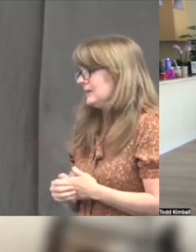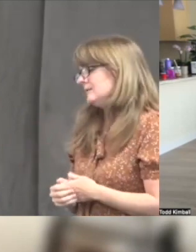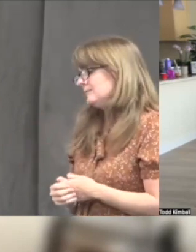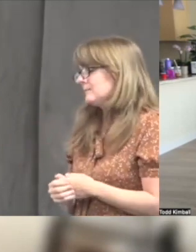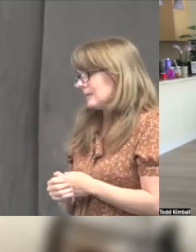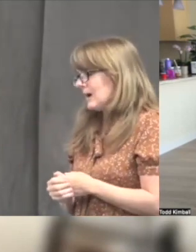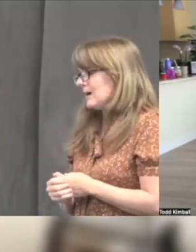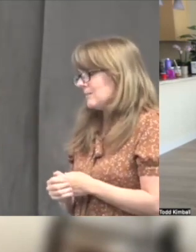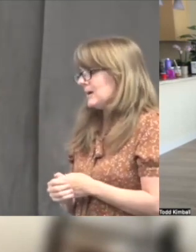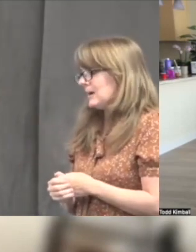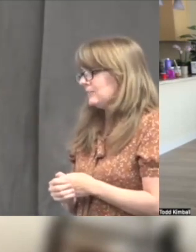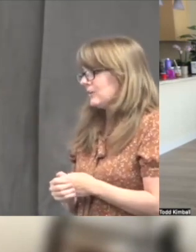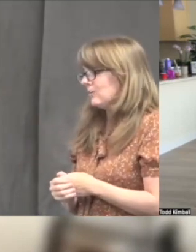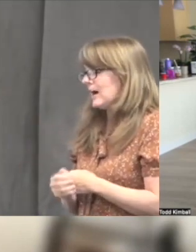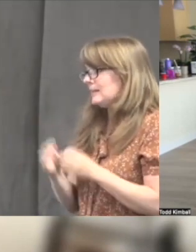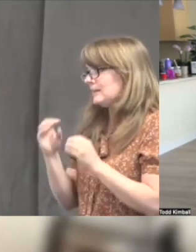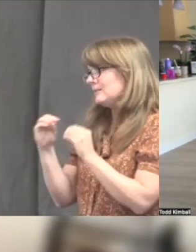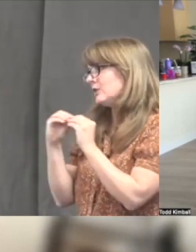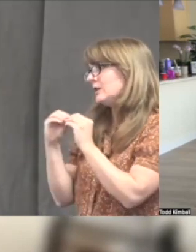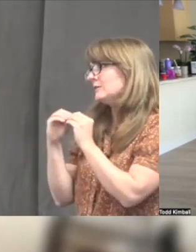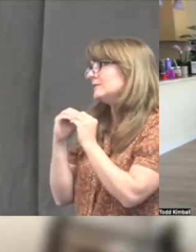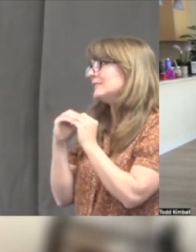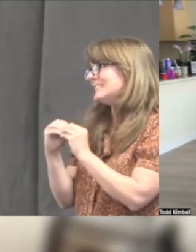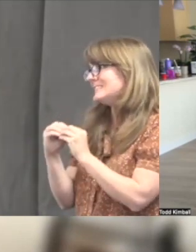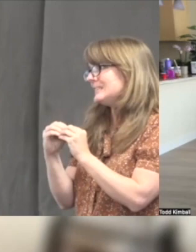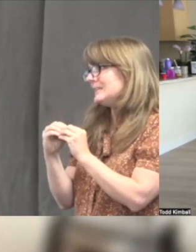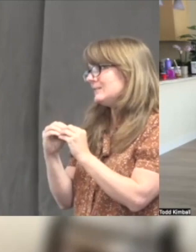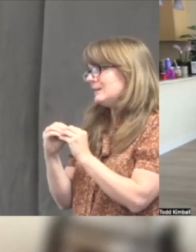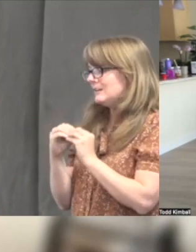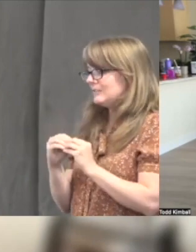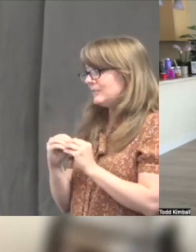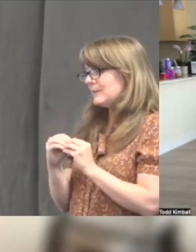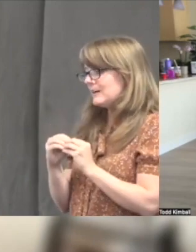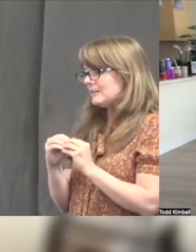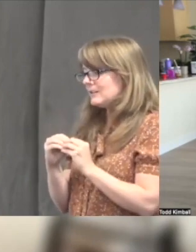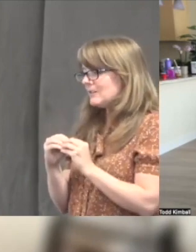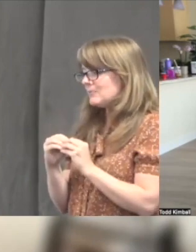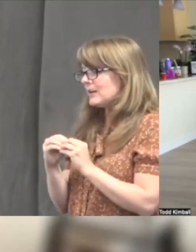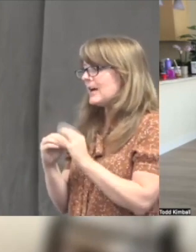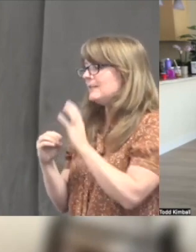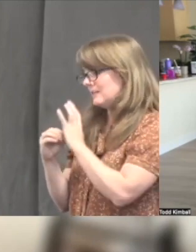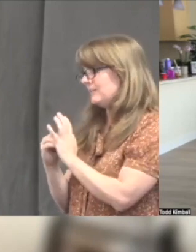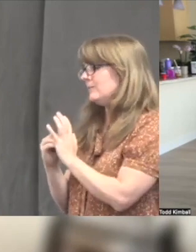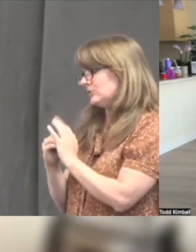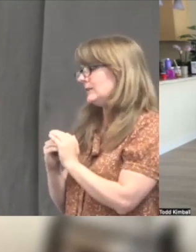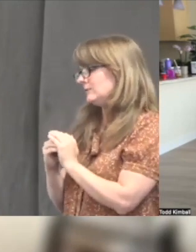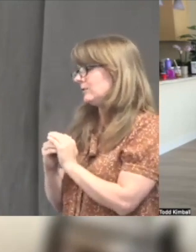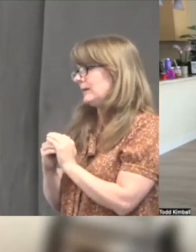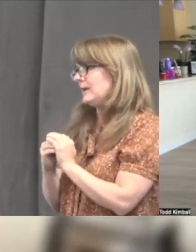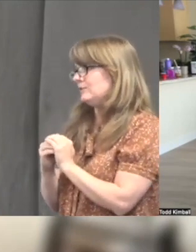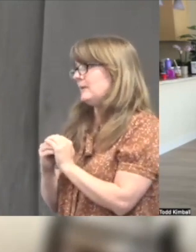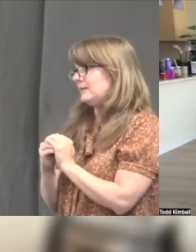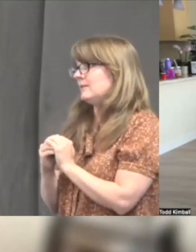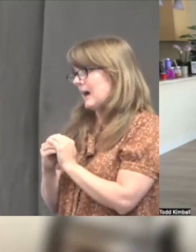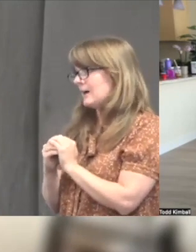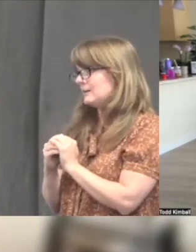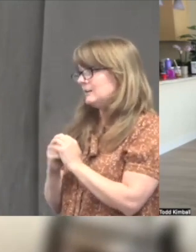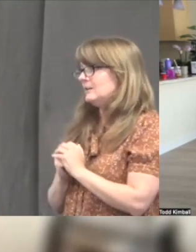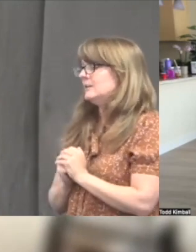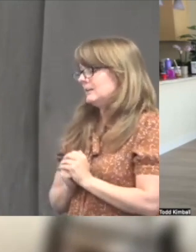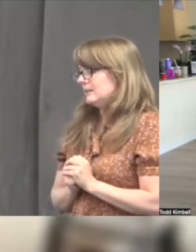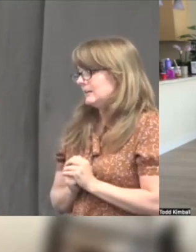breed. And so I think they start soliciting the female a lot more, and then the female changes her behaviors based on